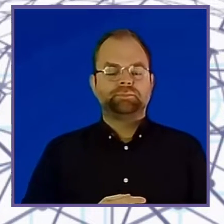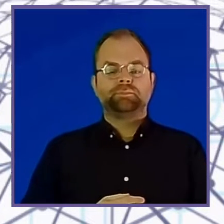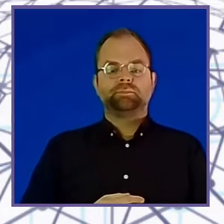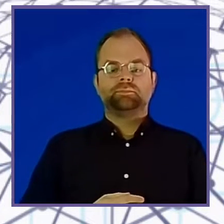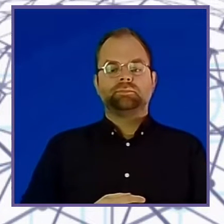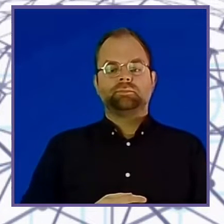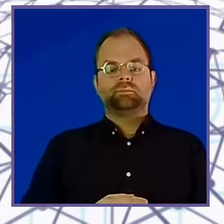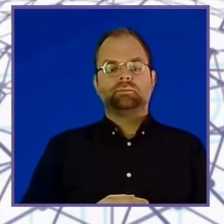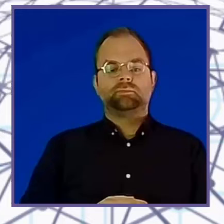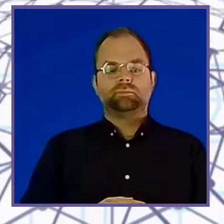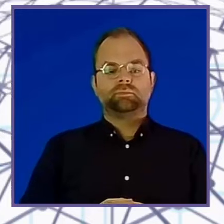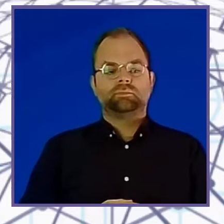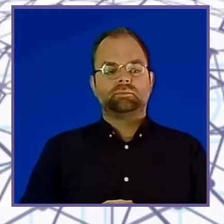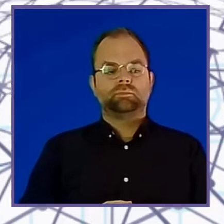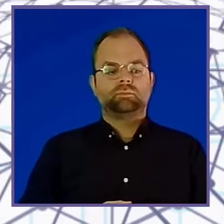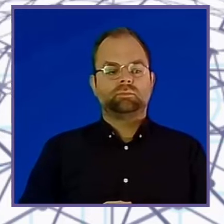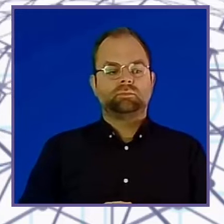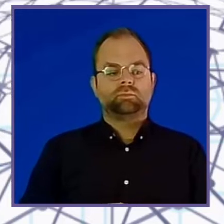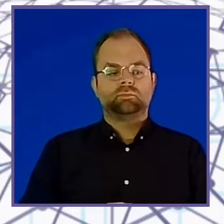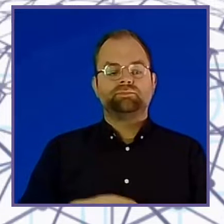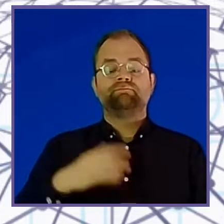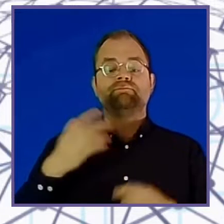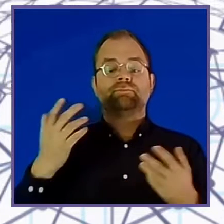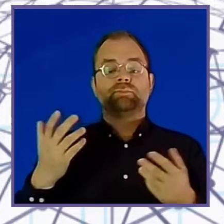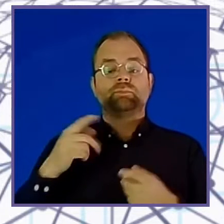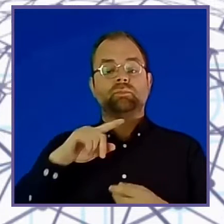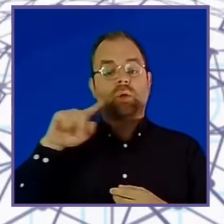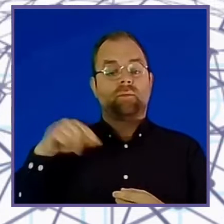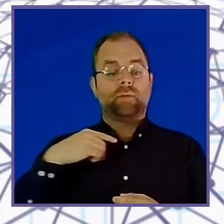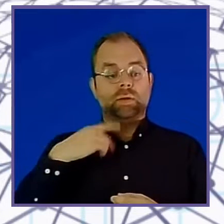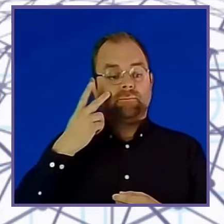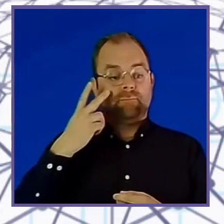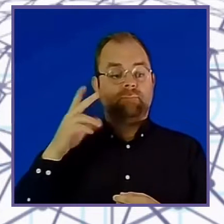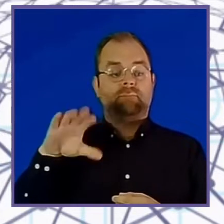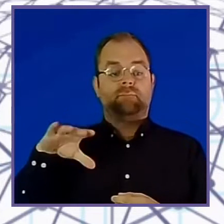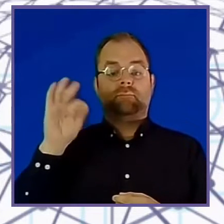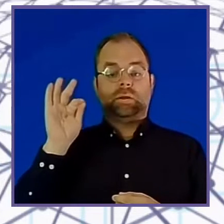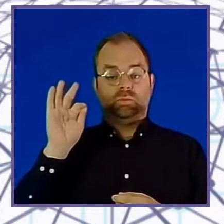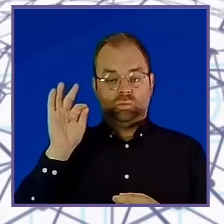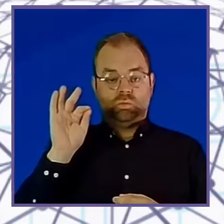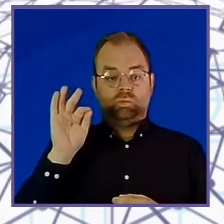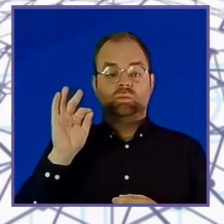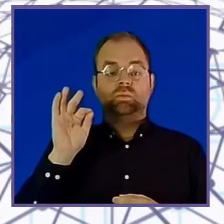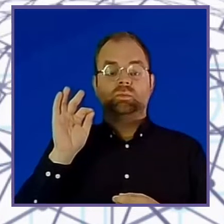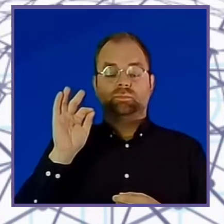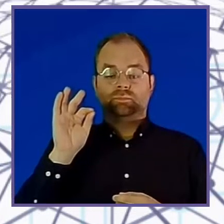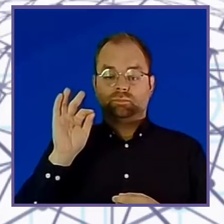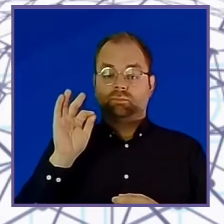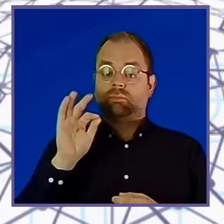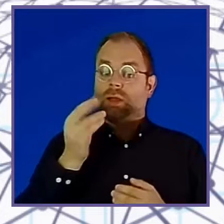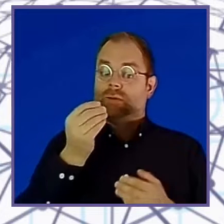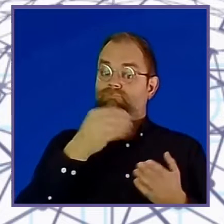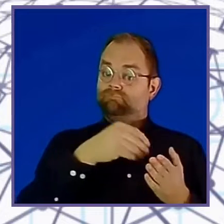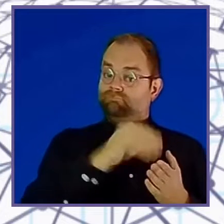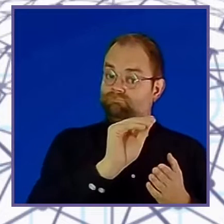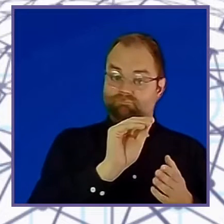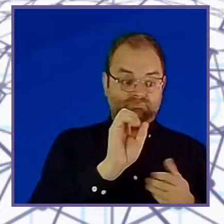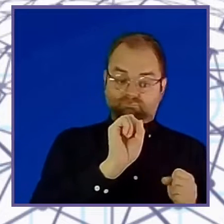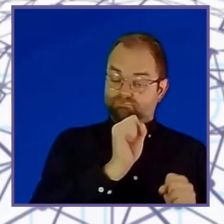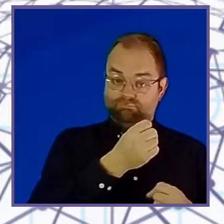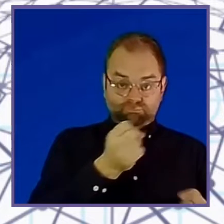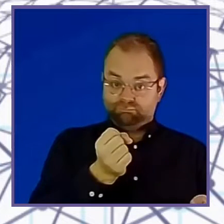affordability and this lack of awareness, that's going to lead to lack of acceptance of the device